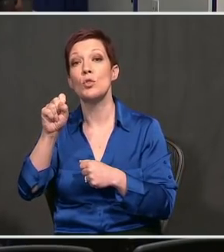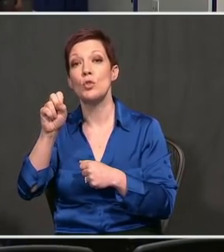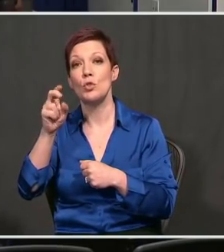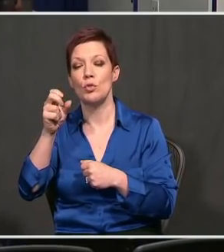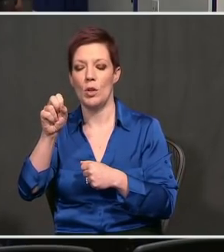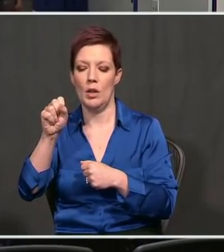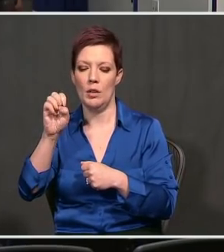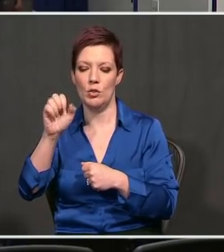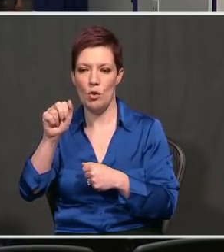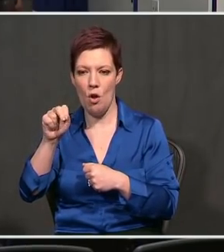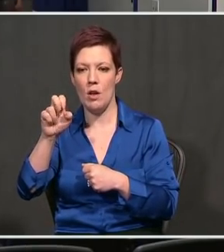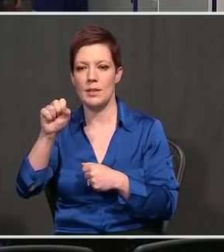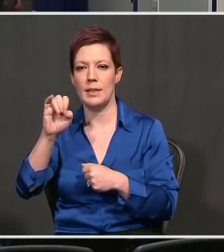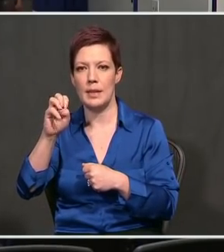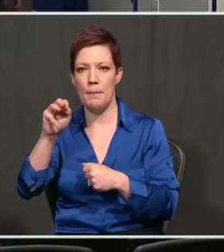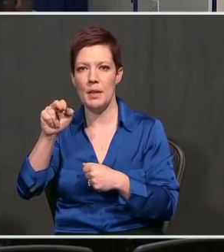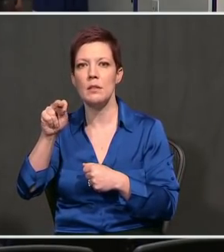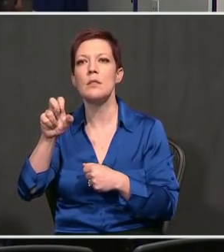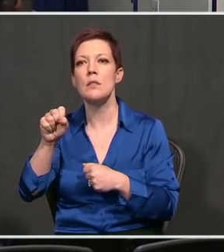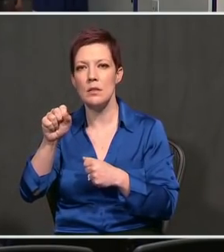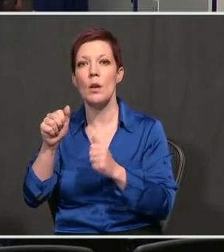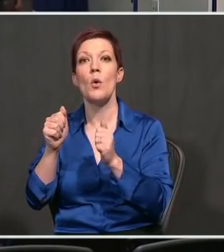COVID Vaccine Program with McKesson.